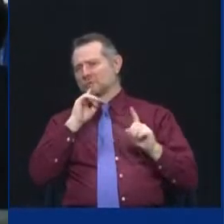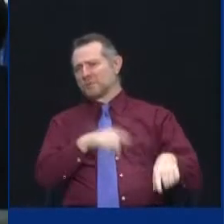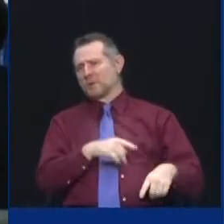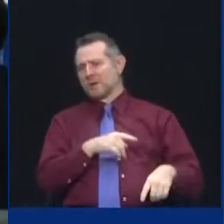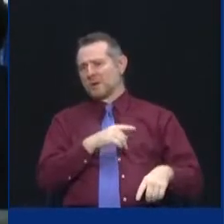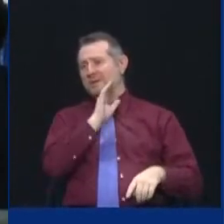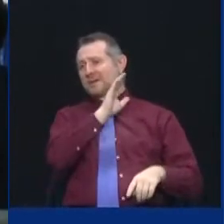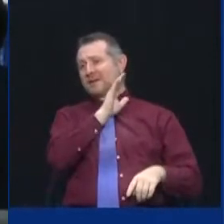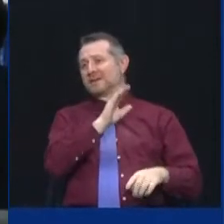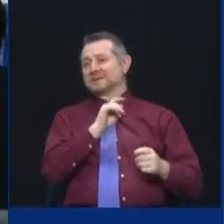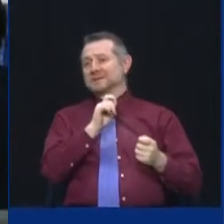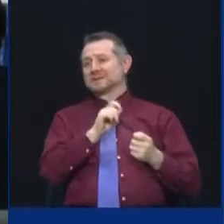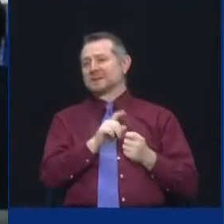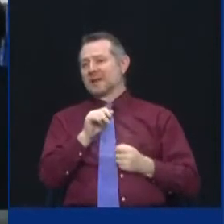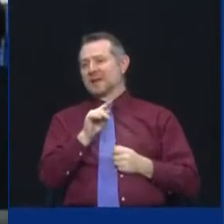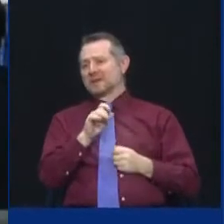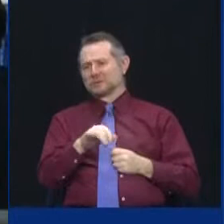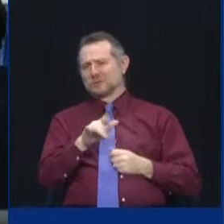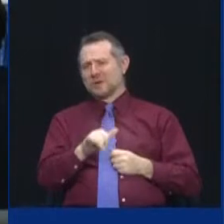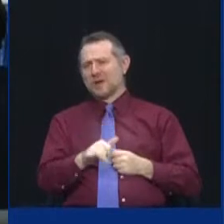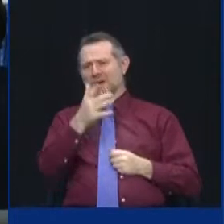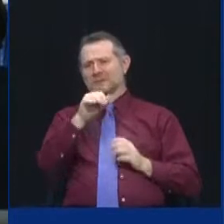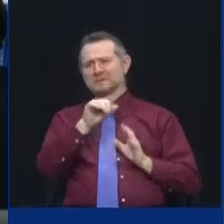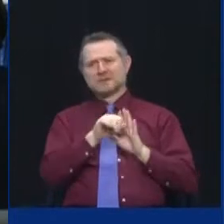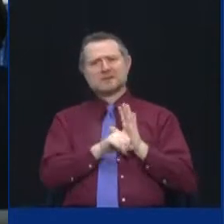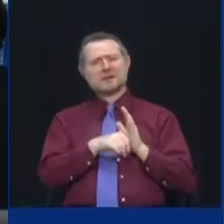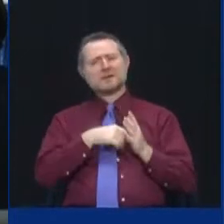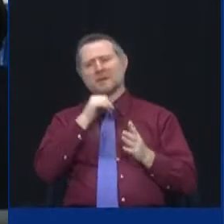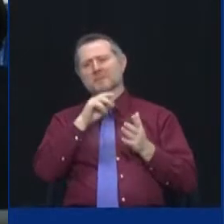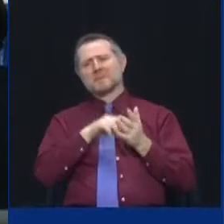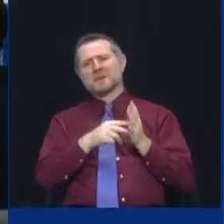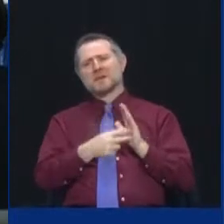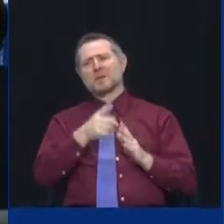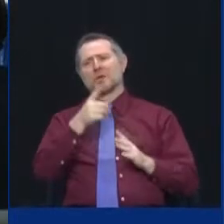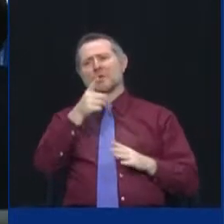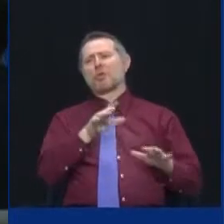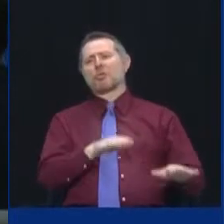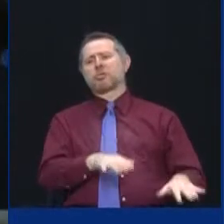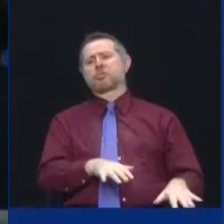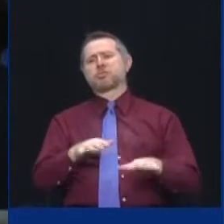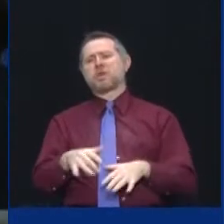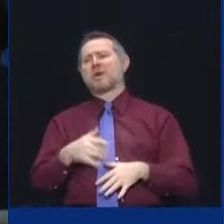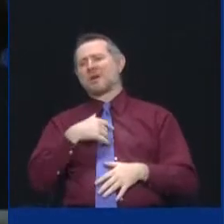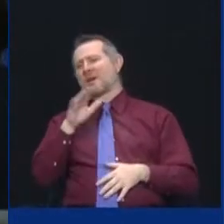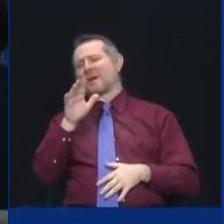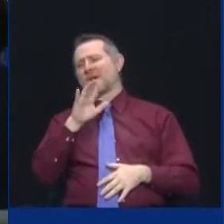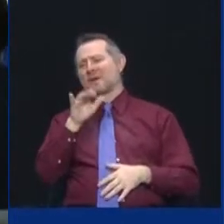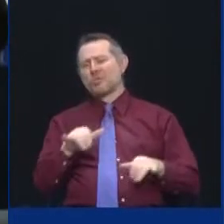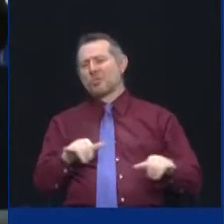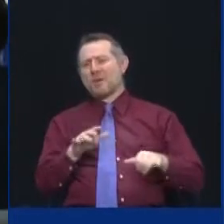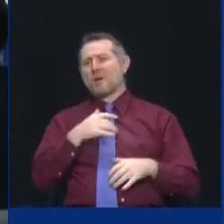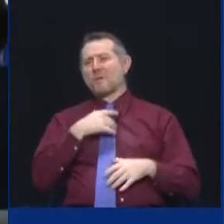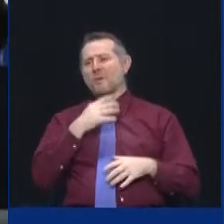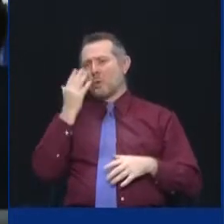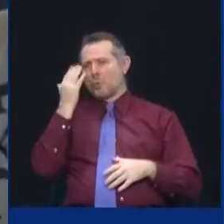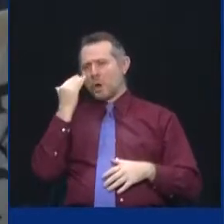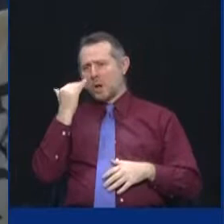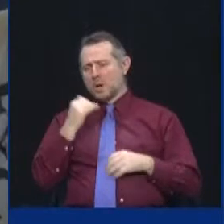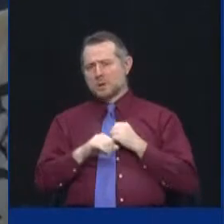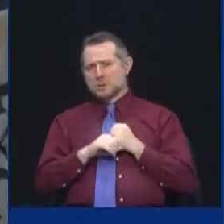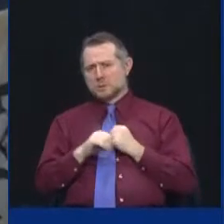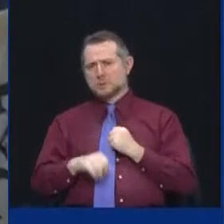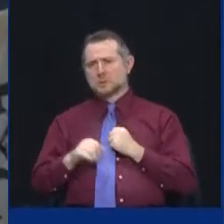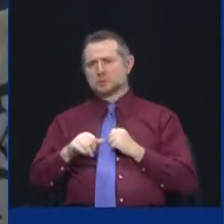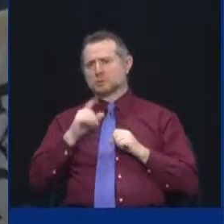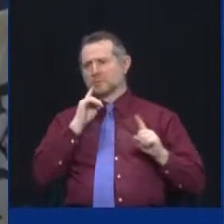July. Is the state, I mean, I don't want to imply you're dragging your feet on releasing that, but why is it taking so long to get released? Well,